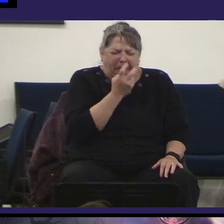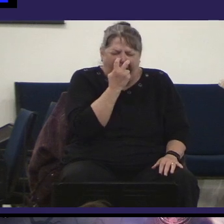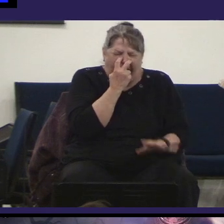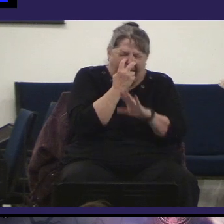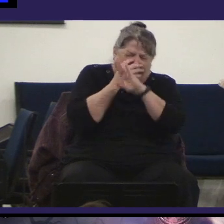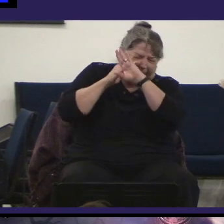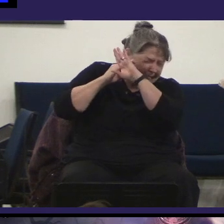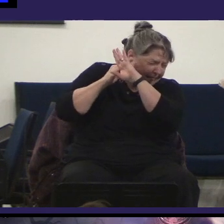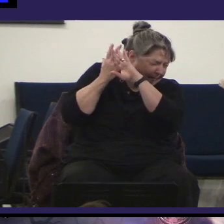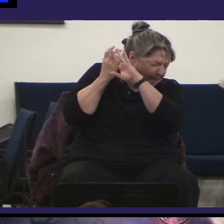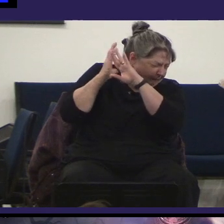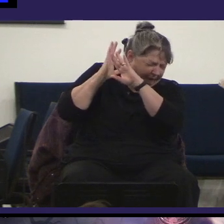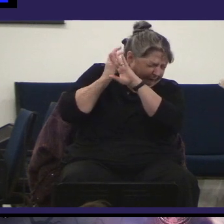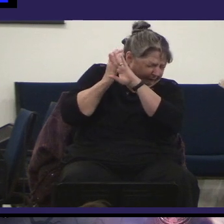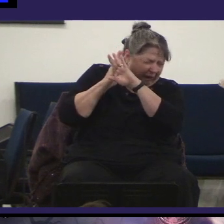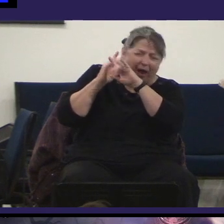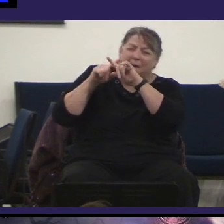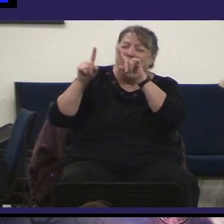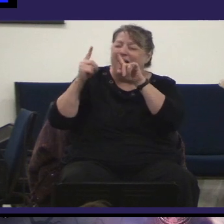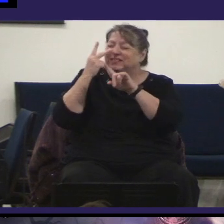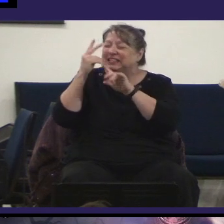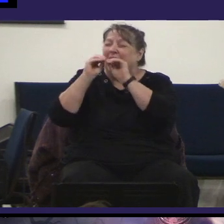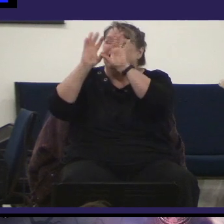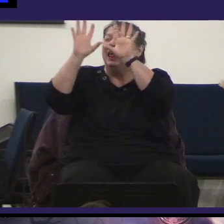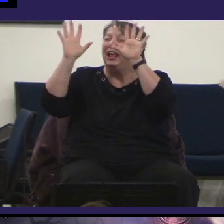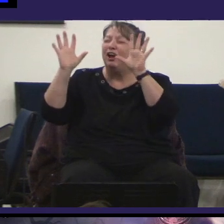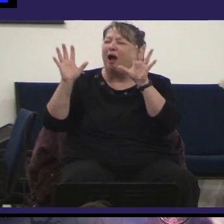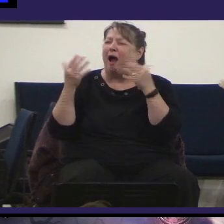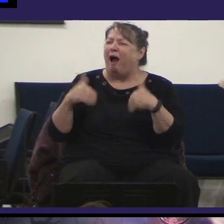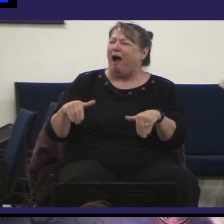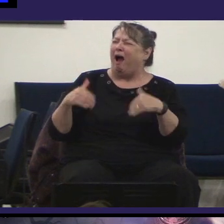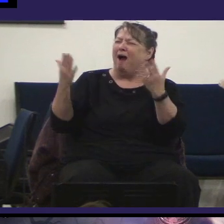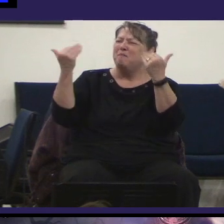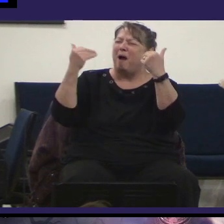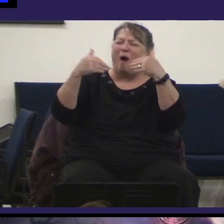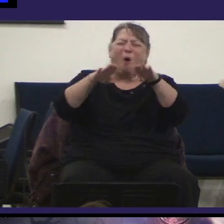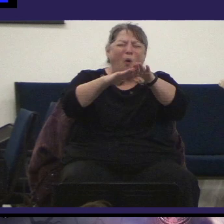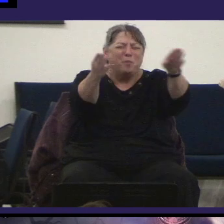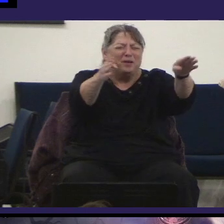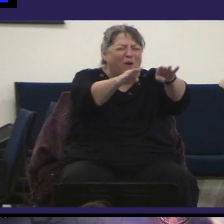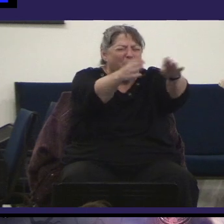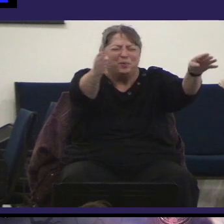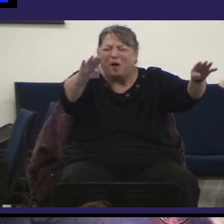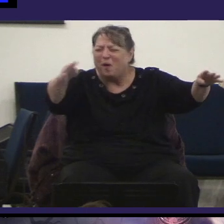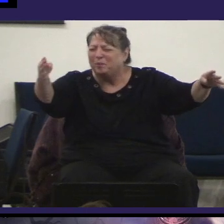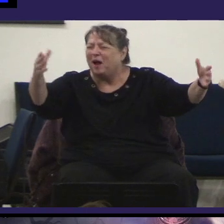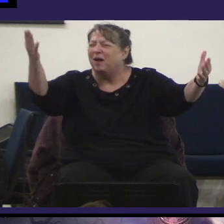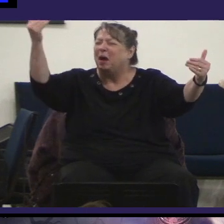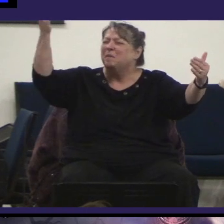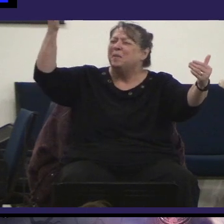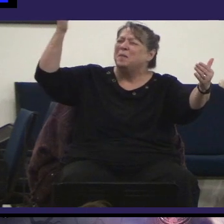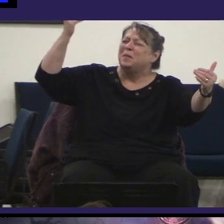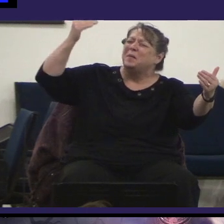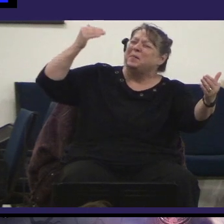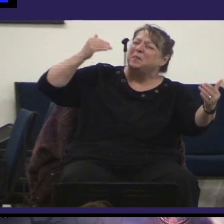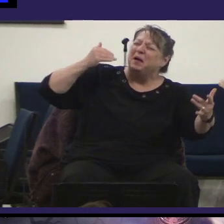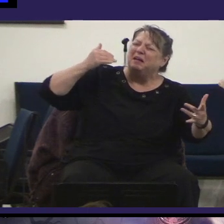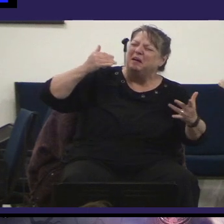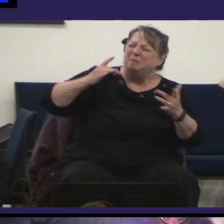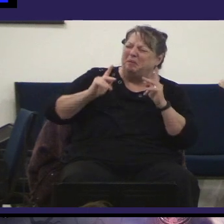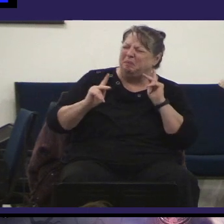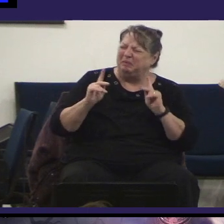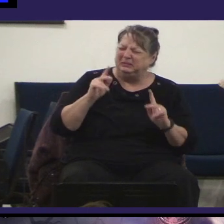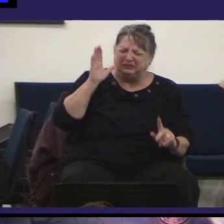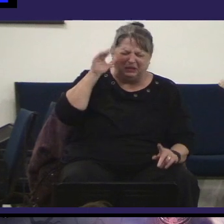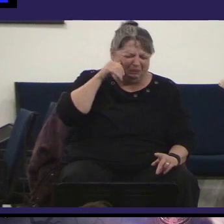the supernaturalness of our God. Eyes that are closed to the workings of the Lord. Eyes that are not open to what you're doing